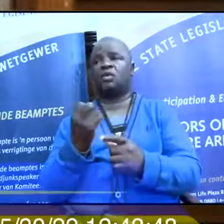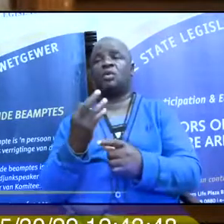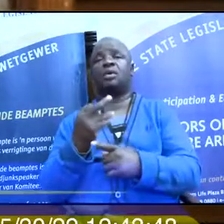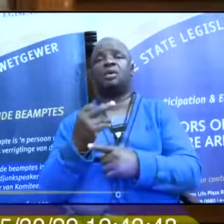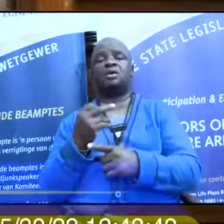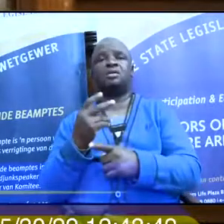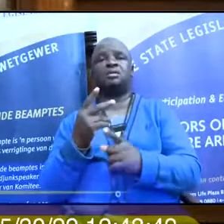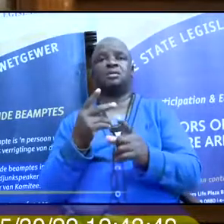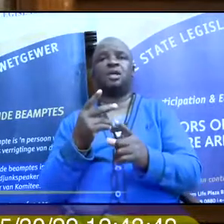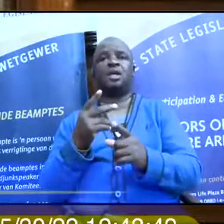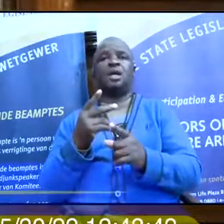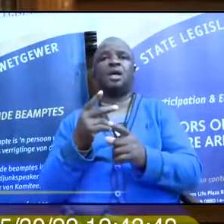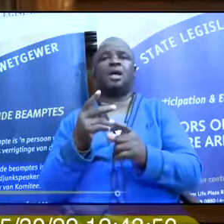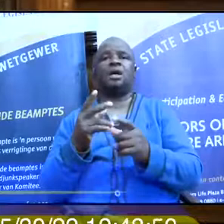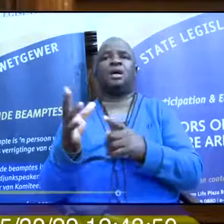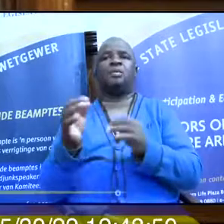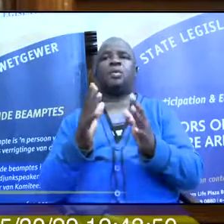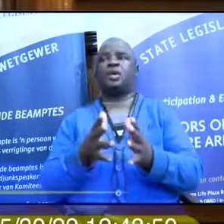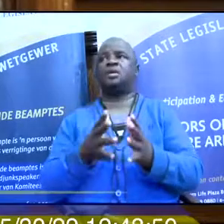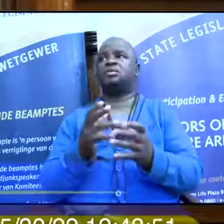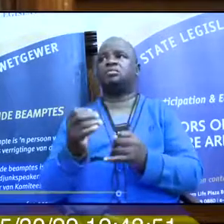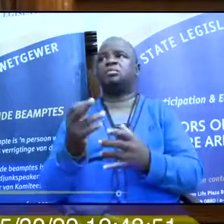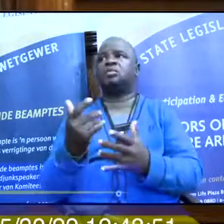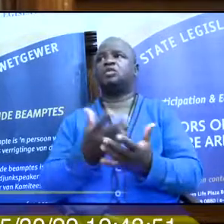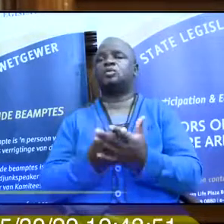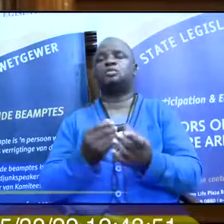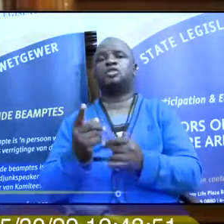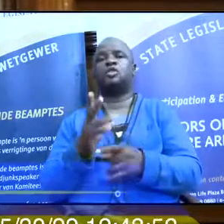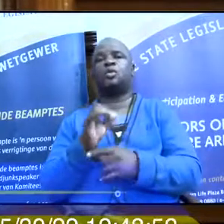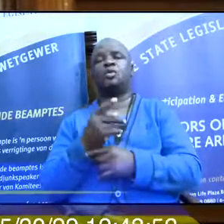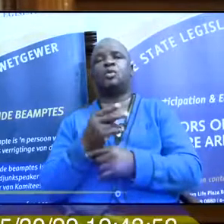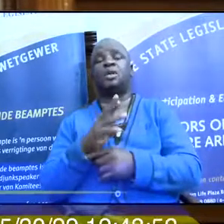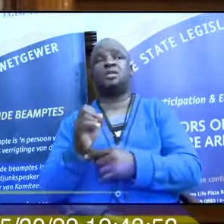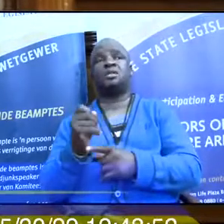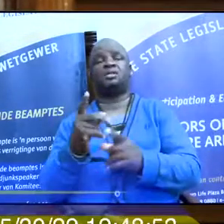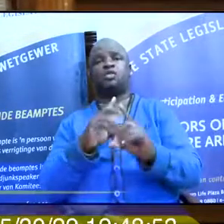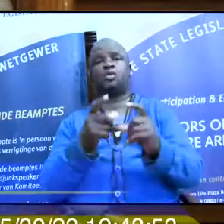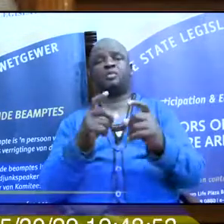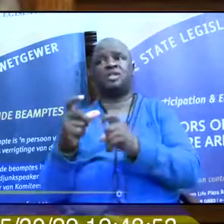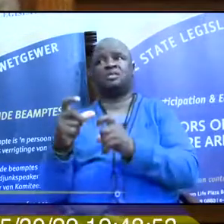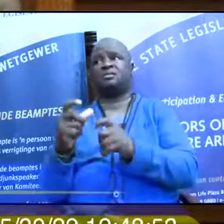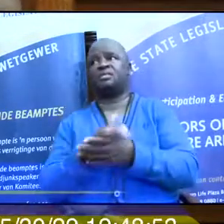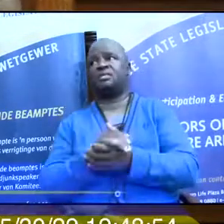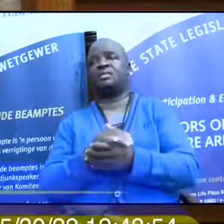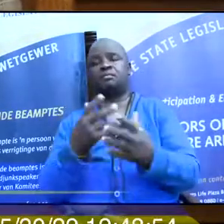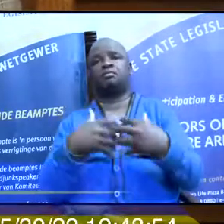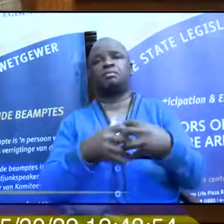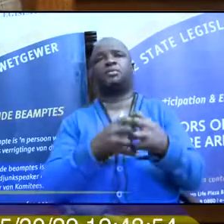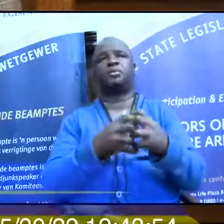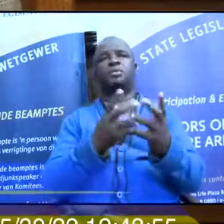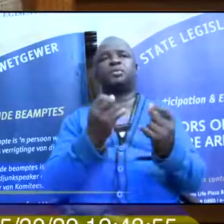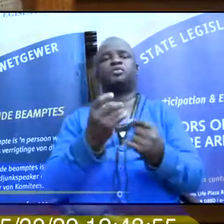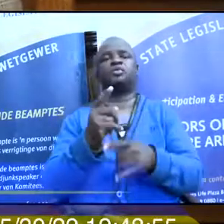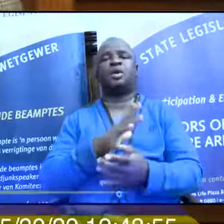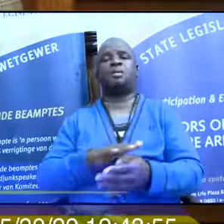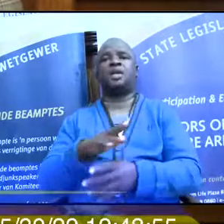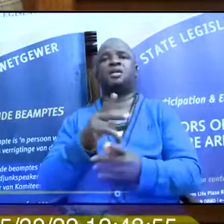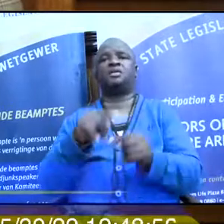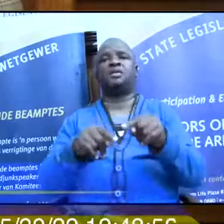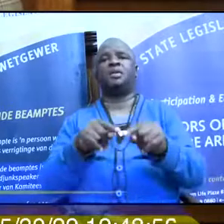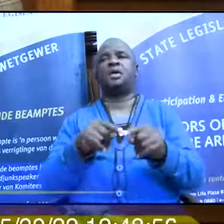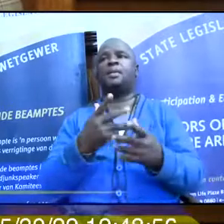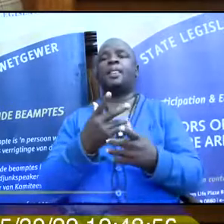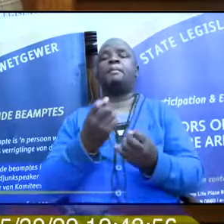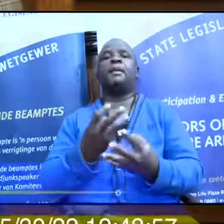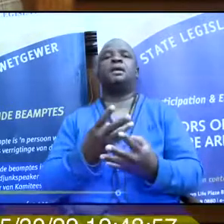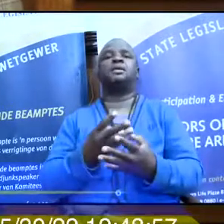this occupational health and safety what you call committees in fact establishing those committees uh in various workplaces but